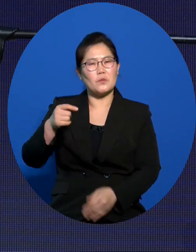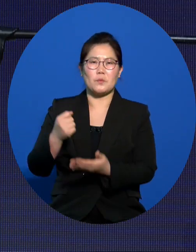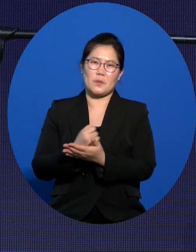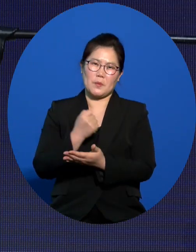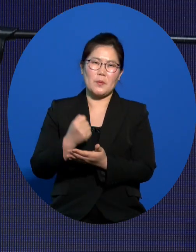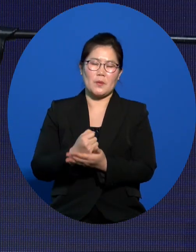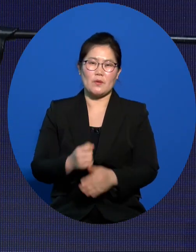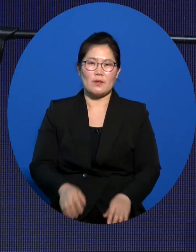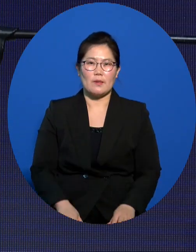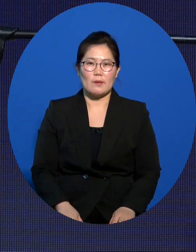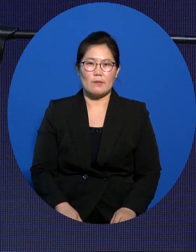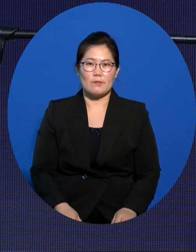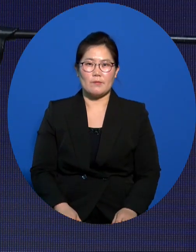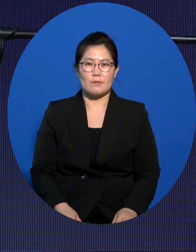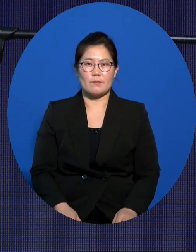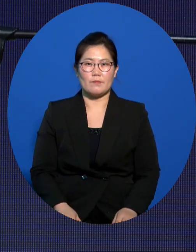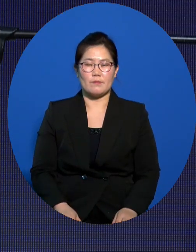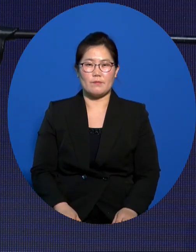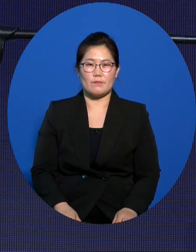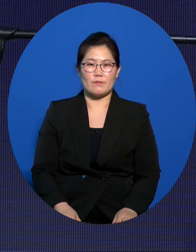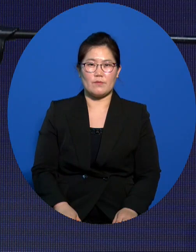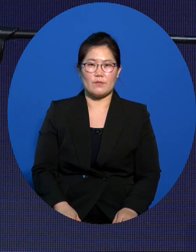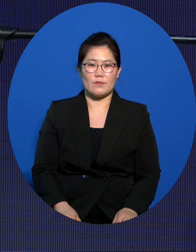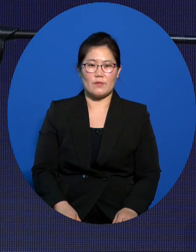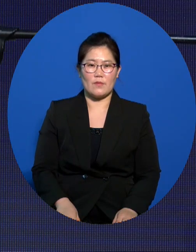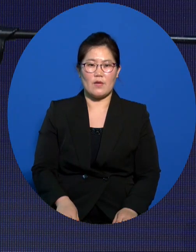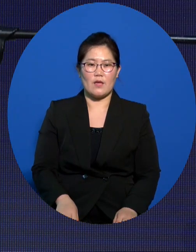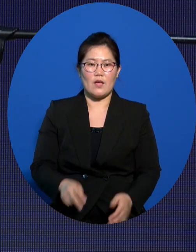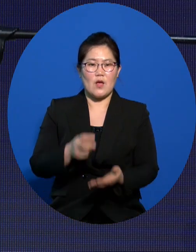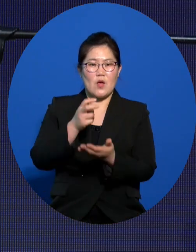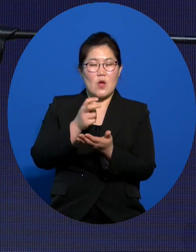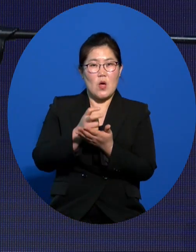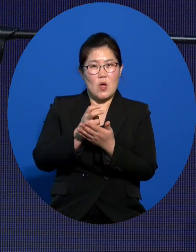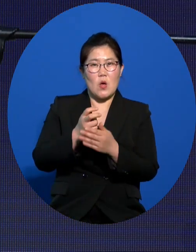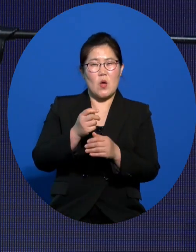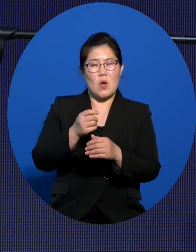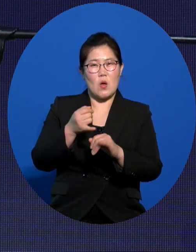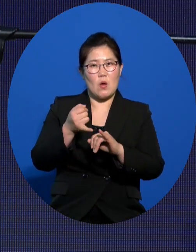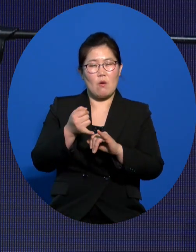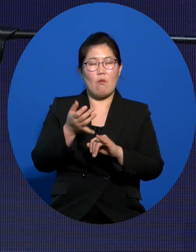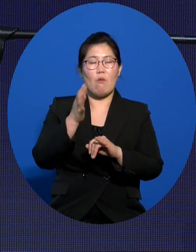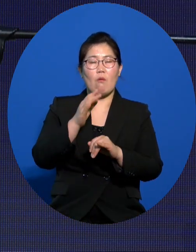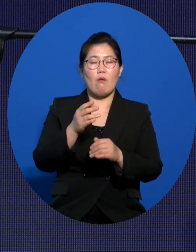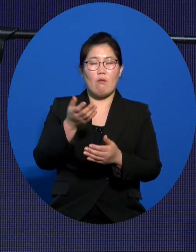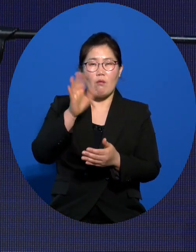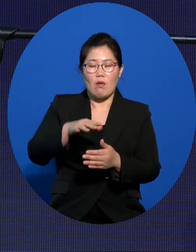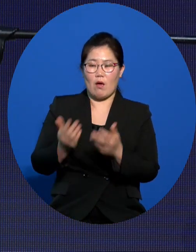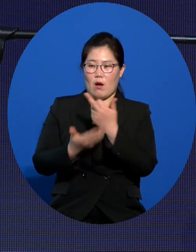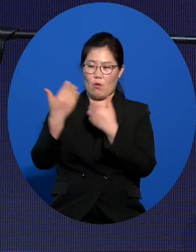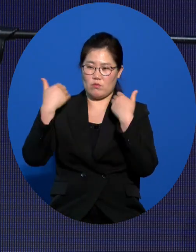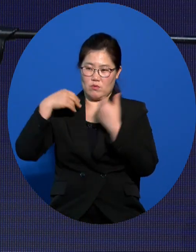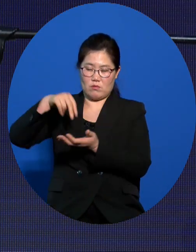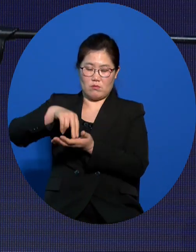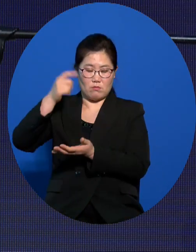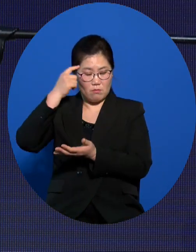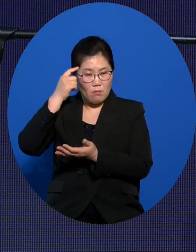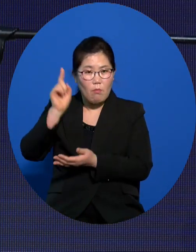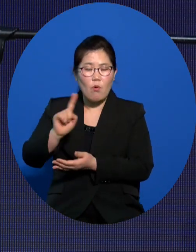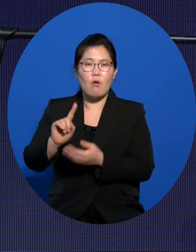on the Mobility Support Center for the Disabled. Unfortunately, Gangwon Province does not have such an